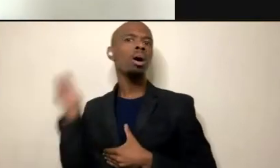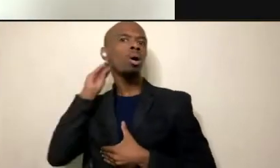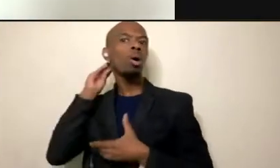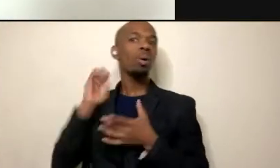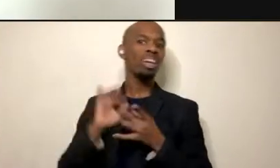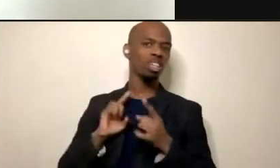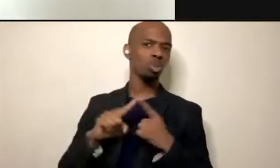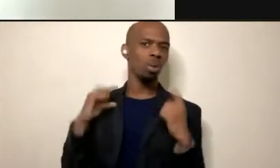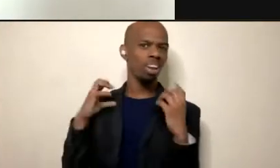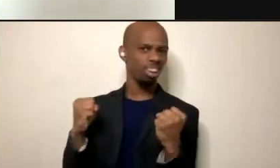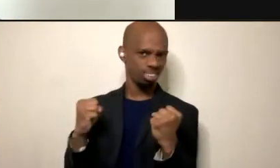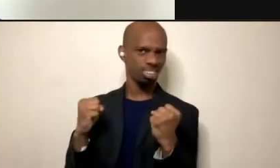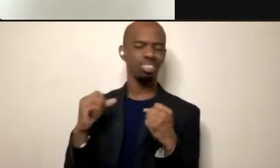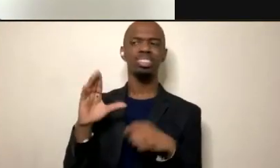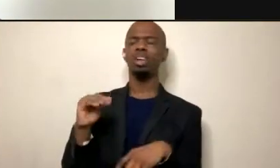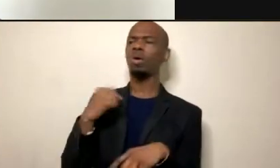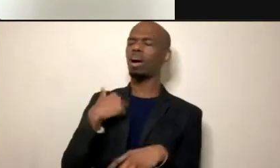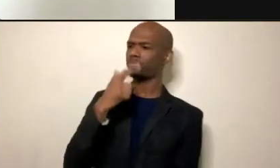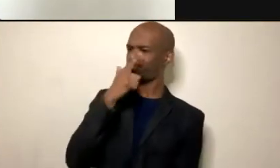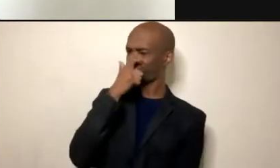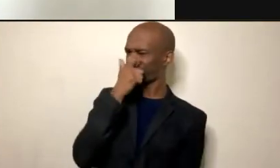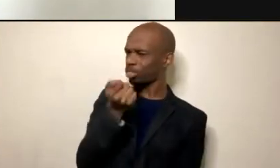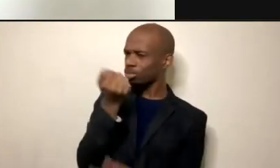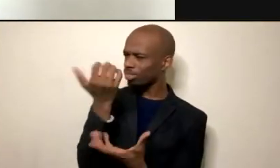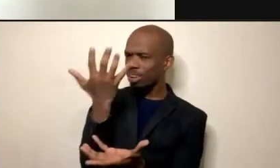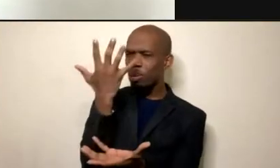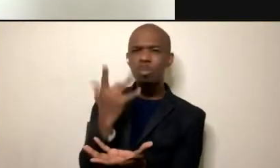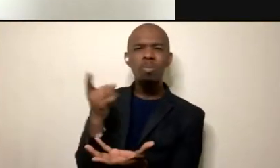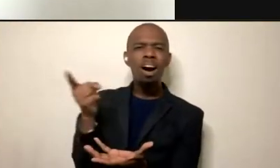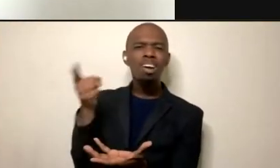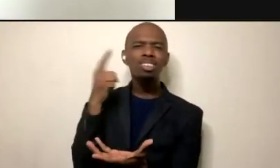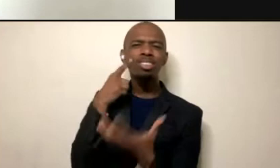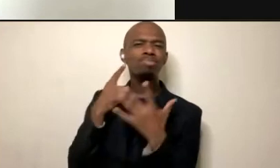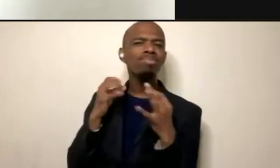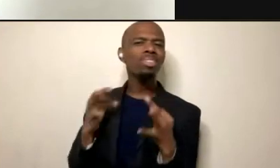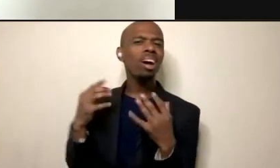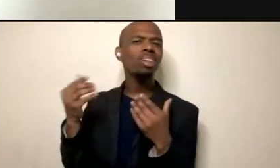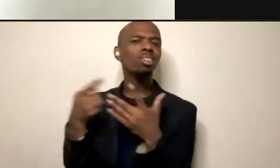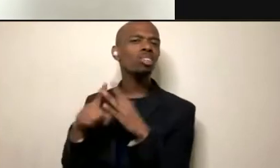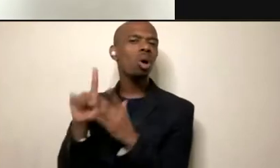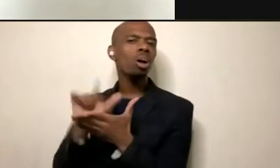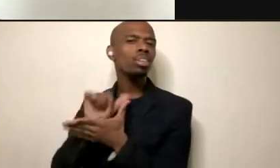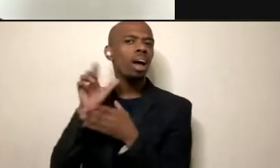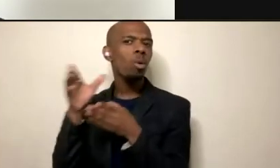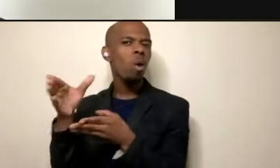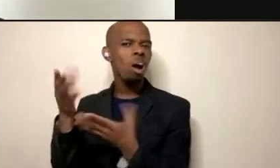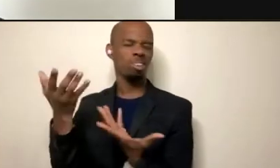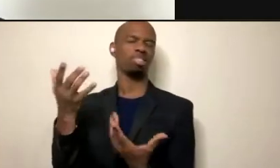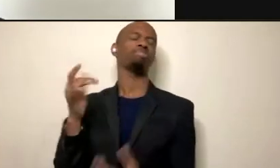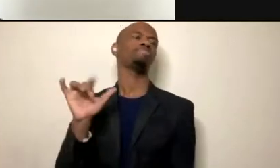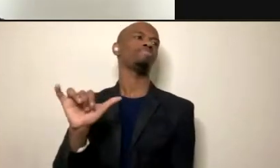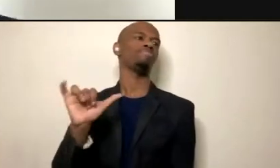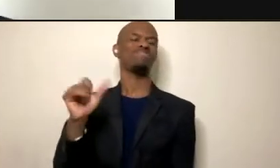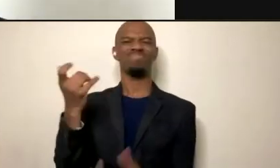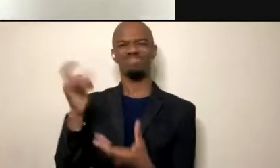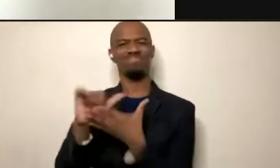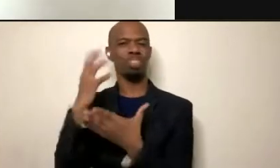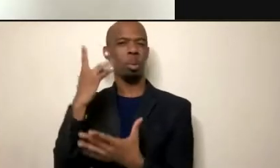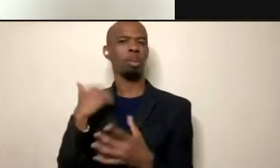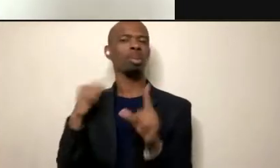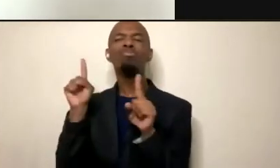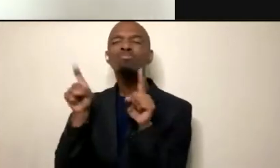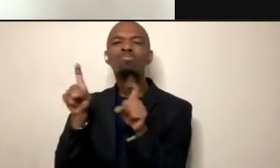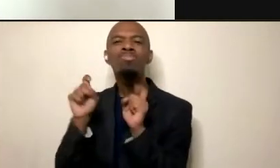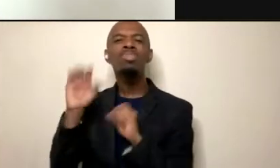that way. Mm. And I'm interested in this idea of healing and the space where